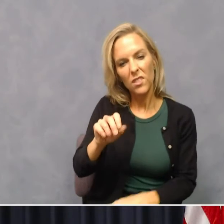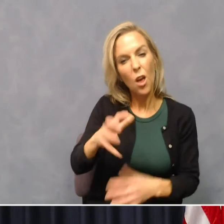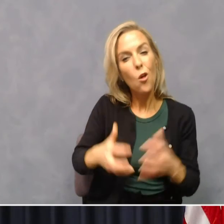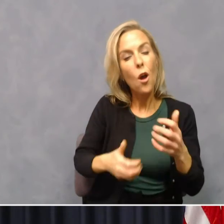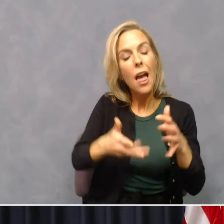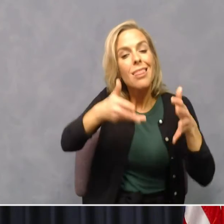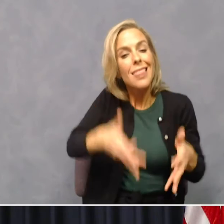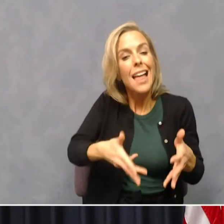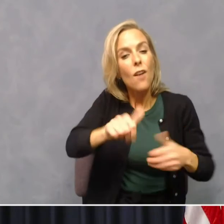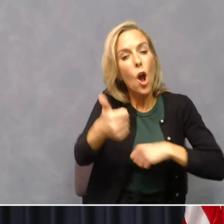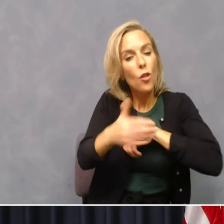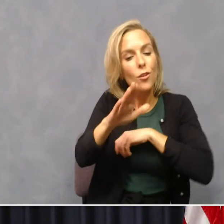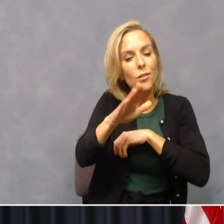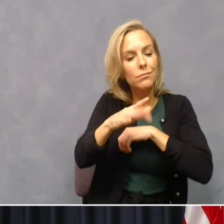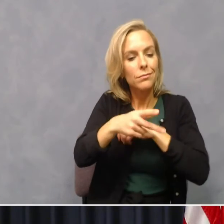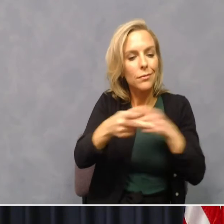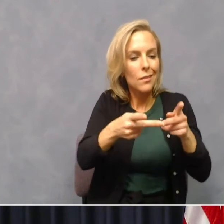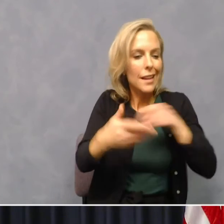at